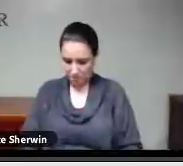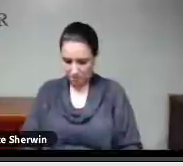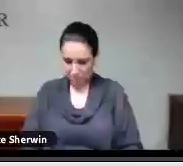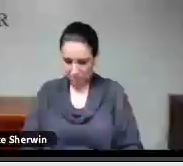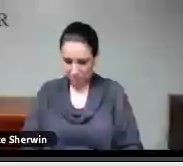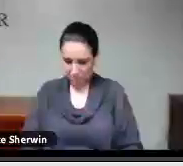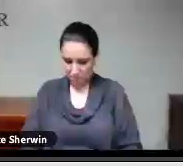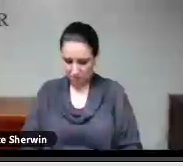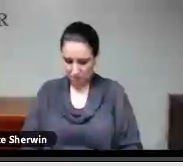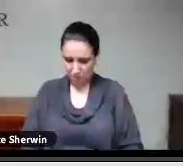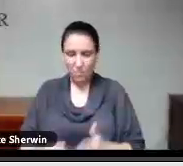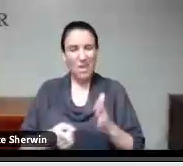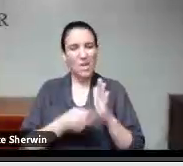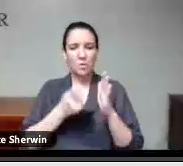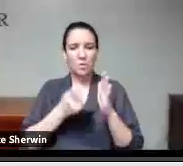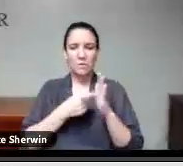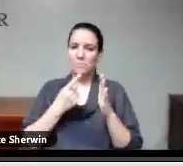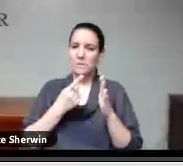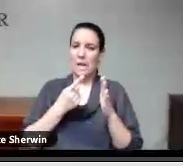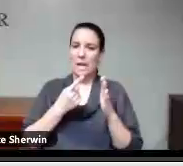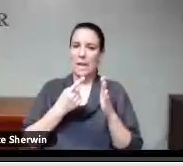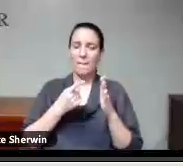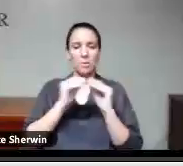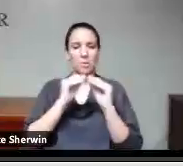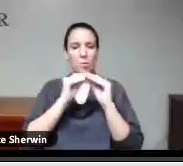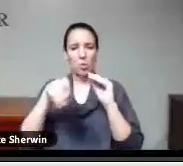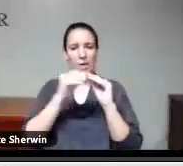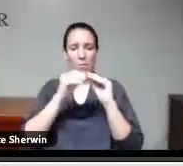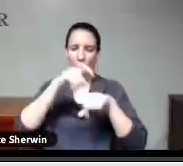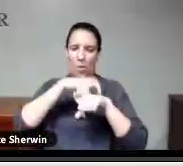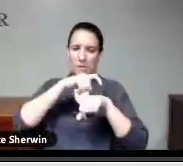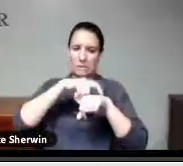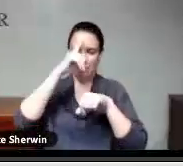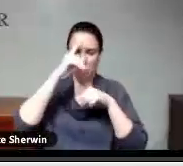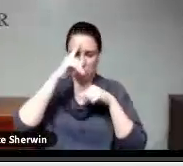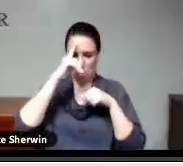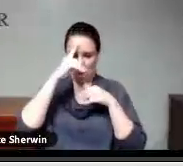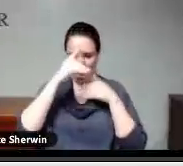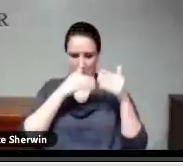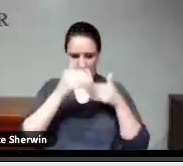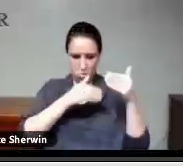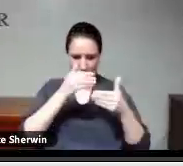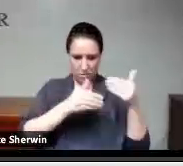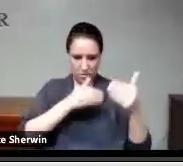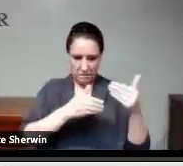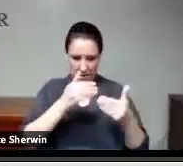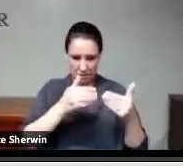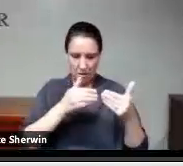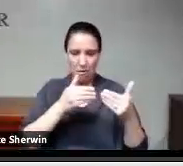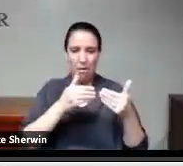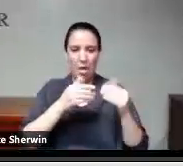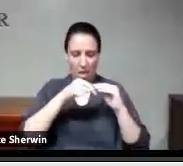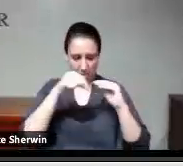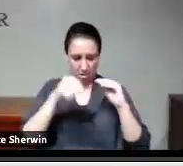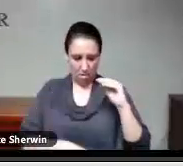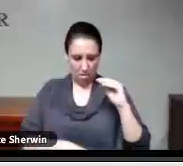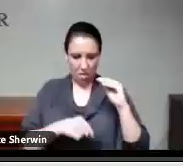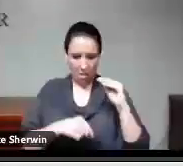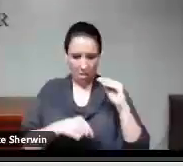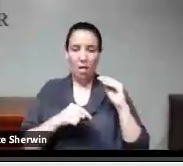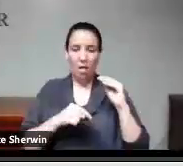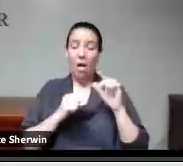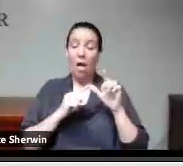processing and reflecting back, but it's much more deep, and it actually has an impact on the organization over